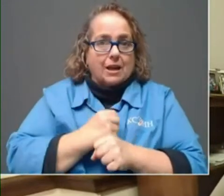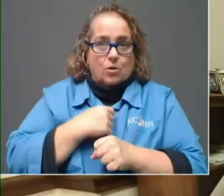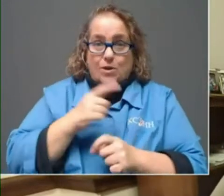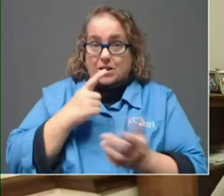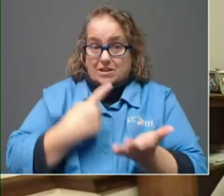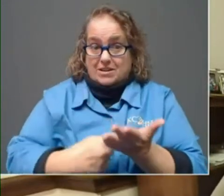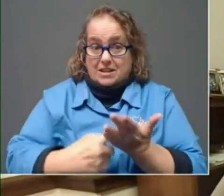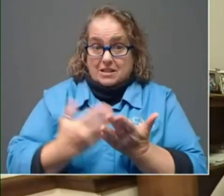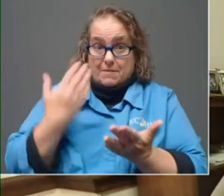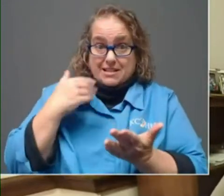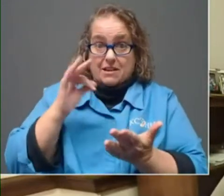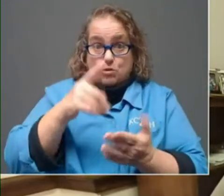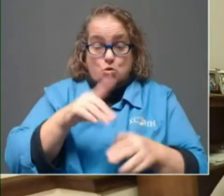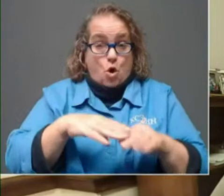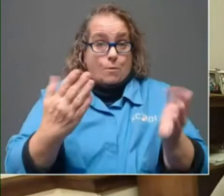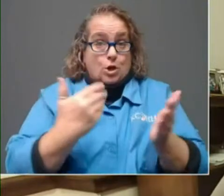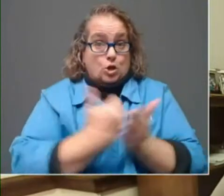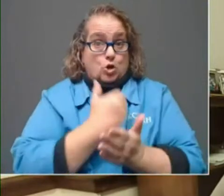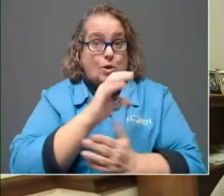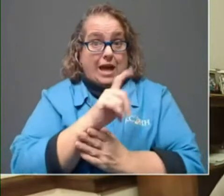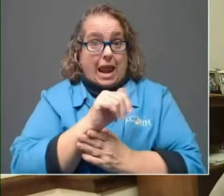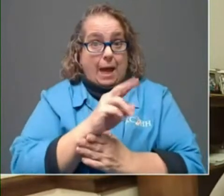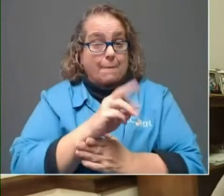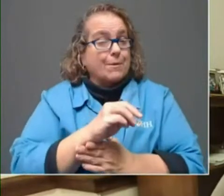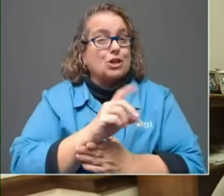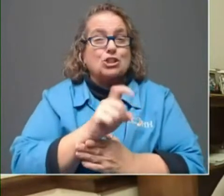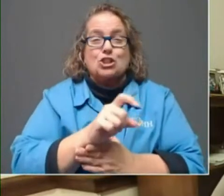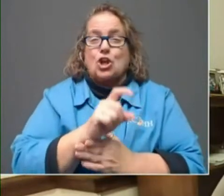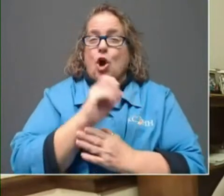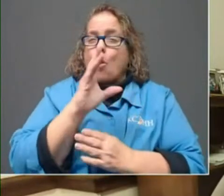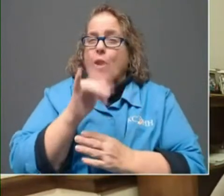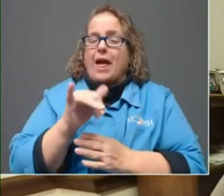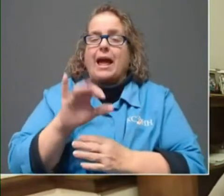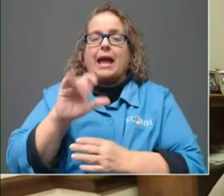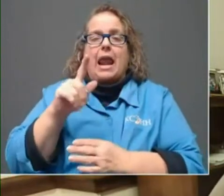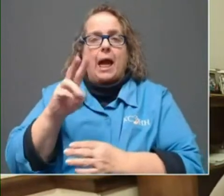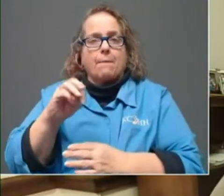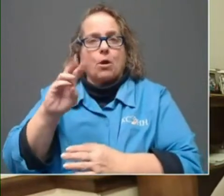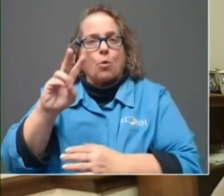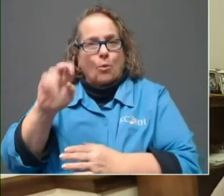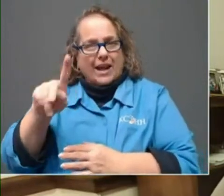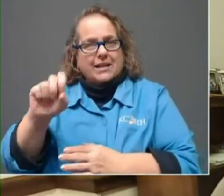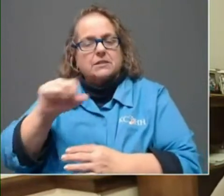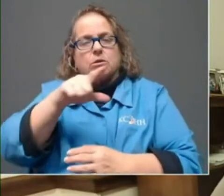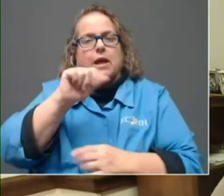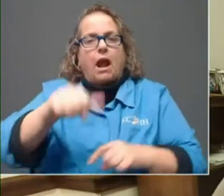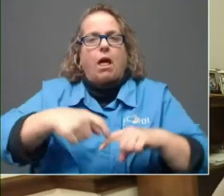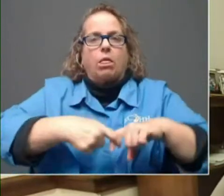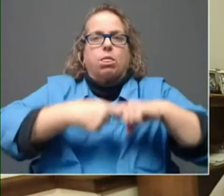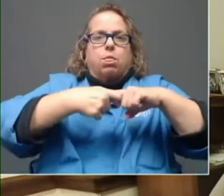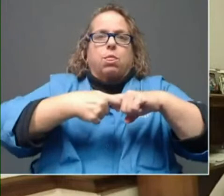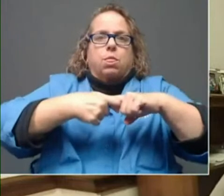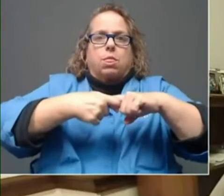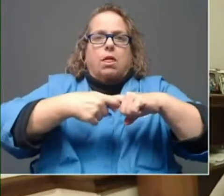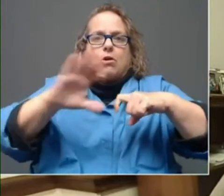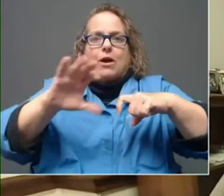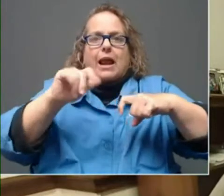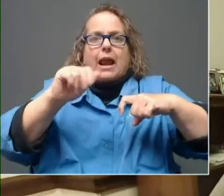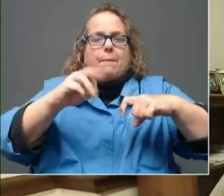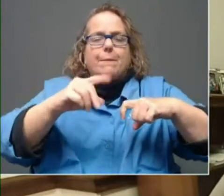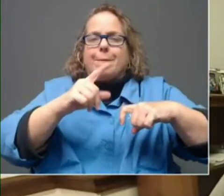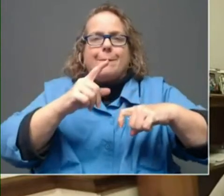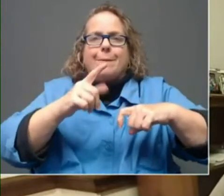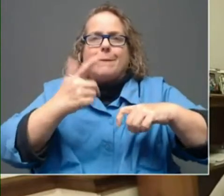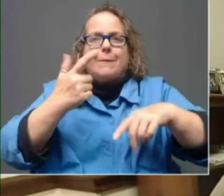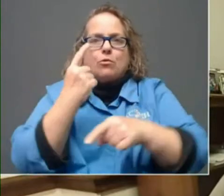people open a new claim when they should have just claimed weeks, it can hang up your claim. So we want to make sure that people get it right. So we'll get that very